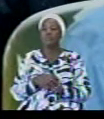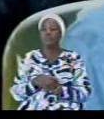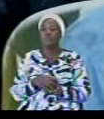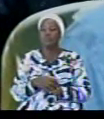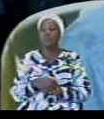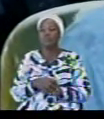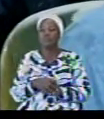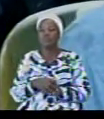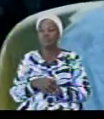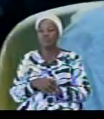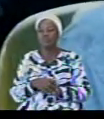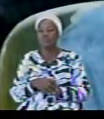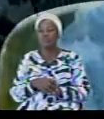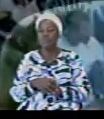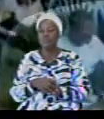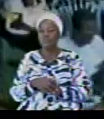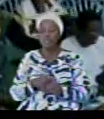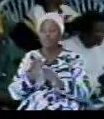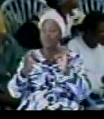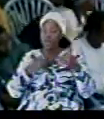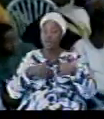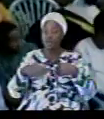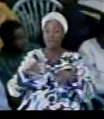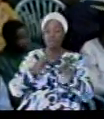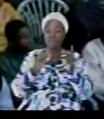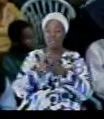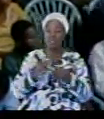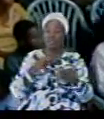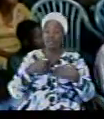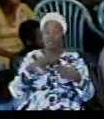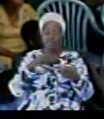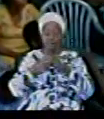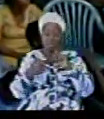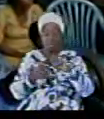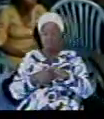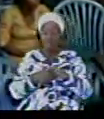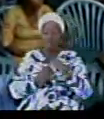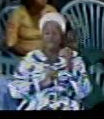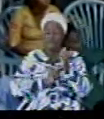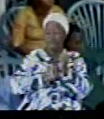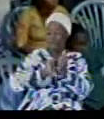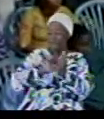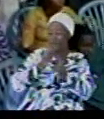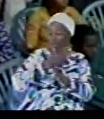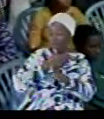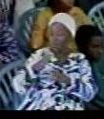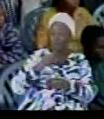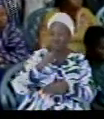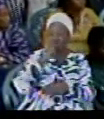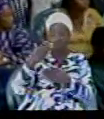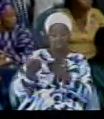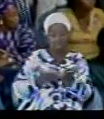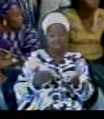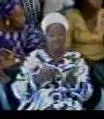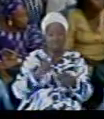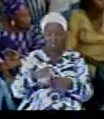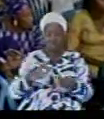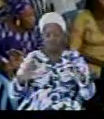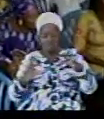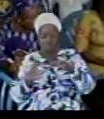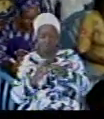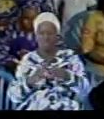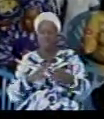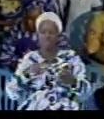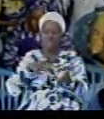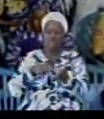If we have people that are having problems far away that are not here, you can connect with that person, standing for